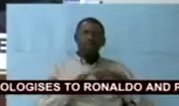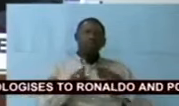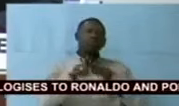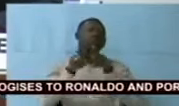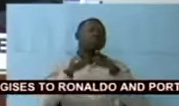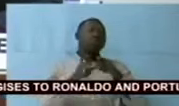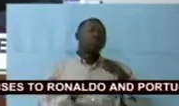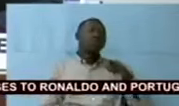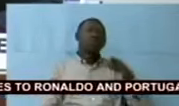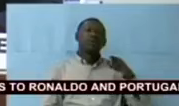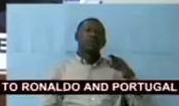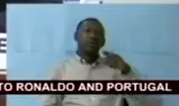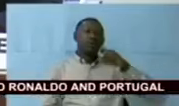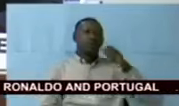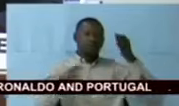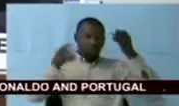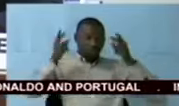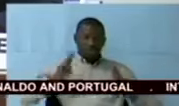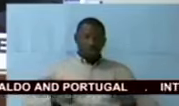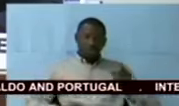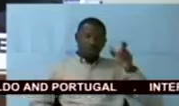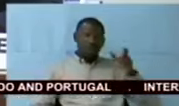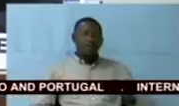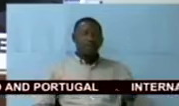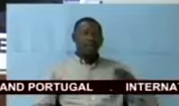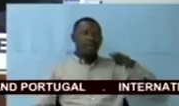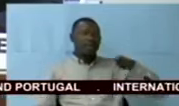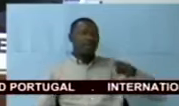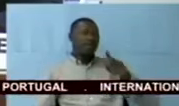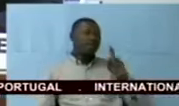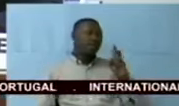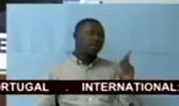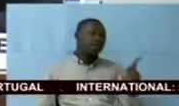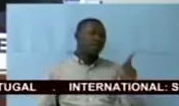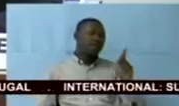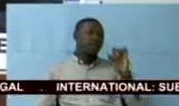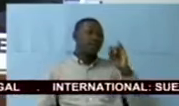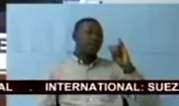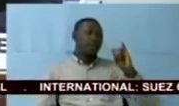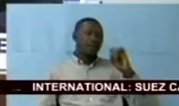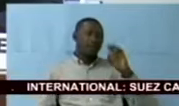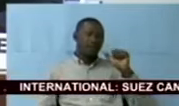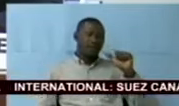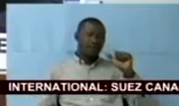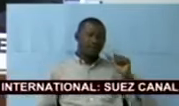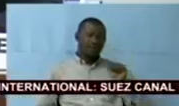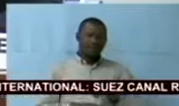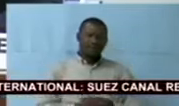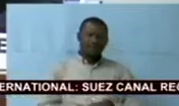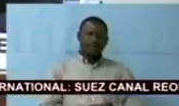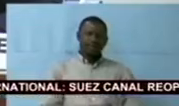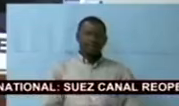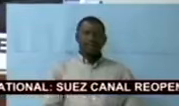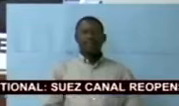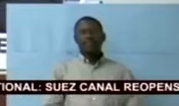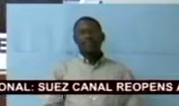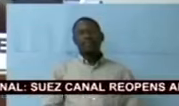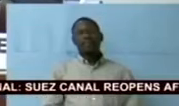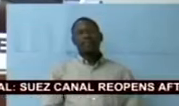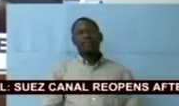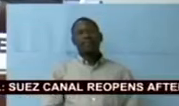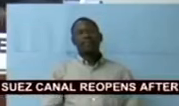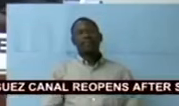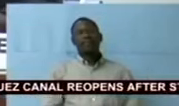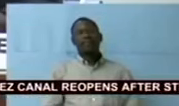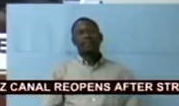Sai suke isa damuda ka tentendu wodo ya mutawodo ya fanyela nunga haninka bi case ni wala nyimo sabola case ni biri ya